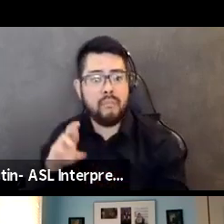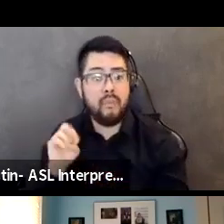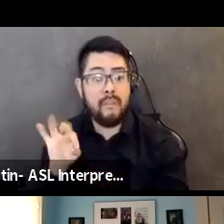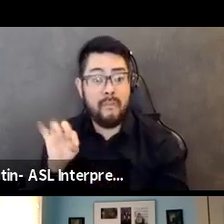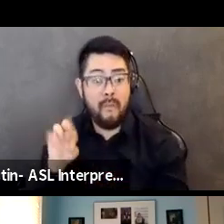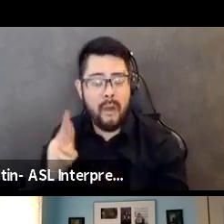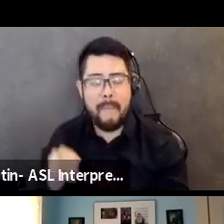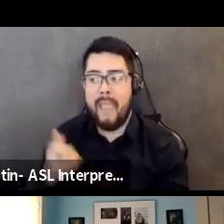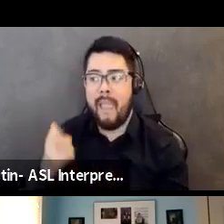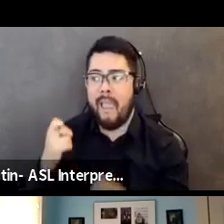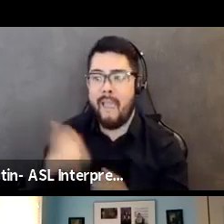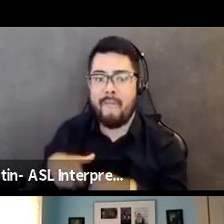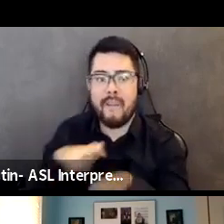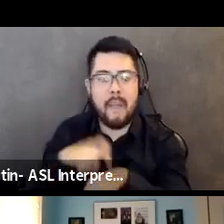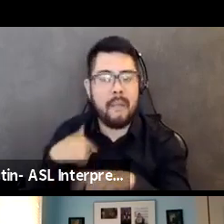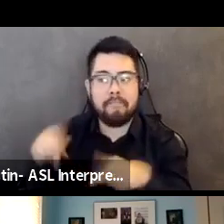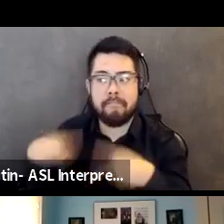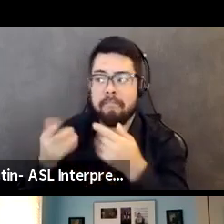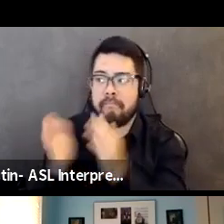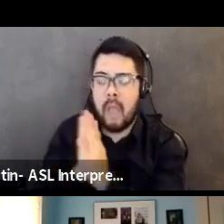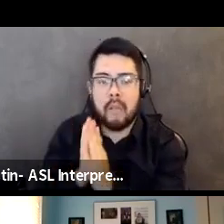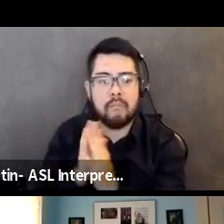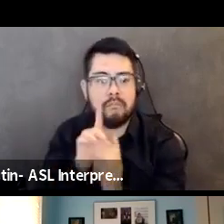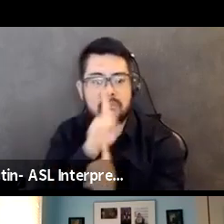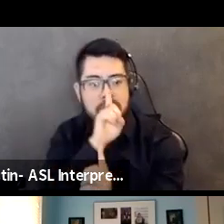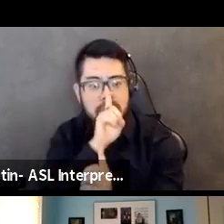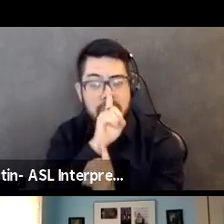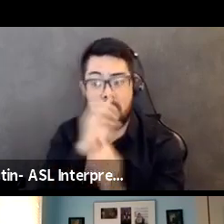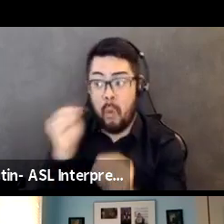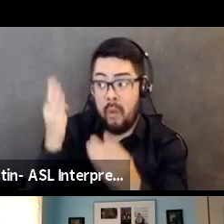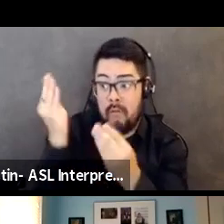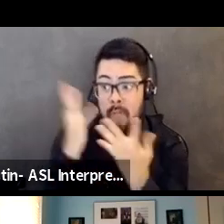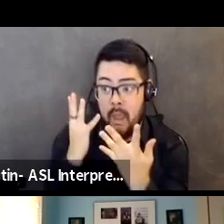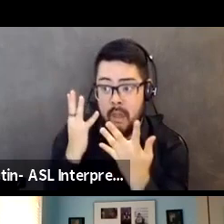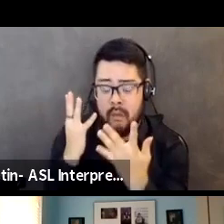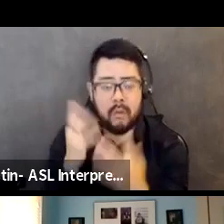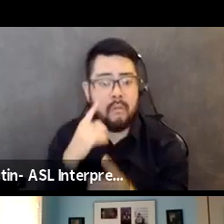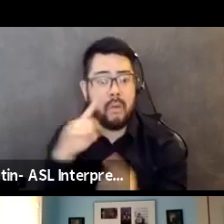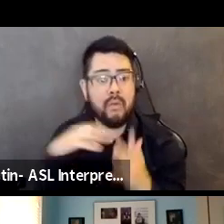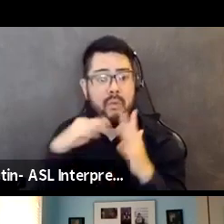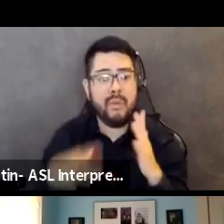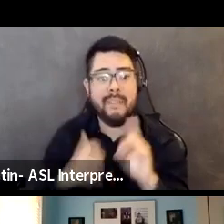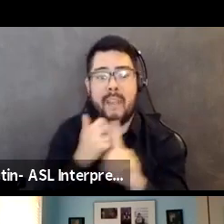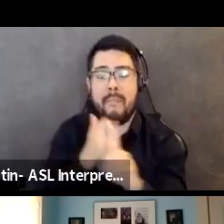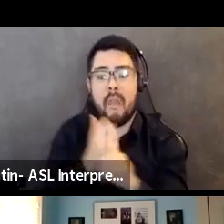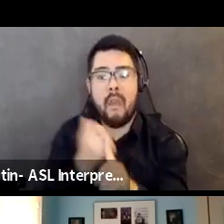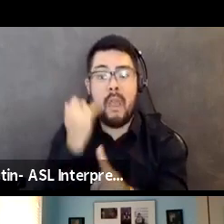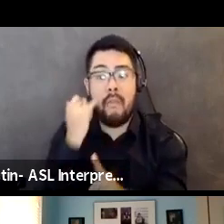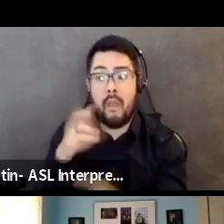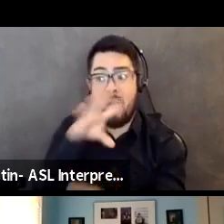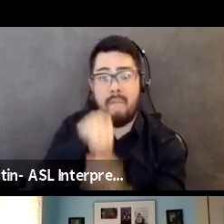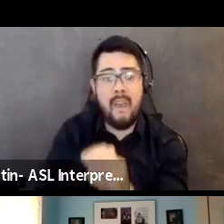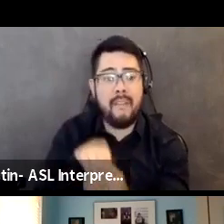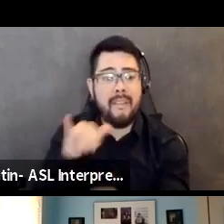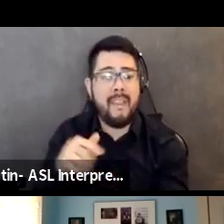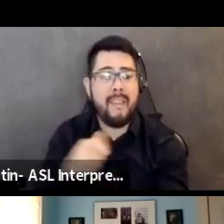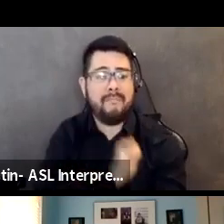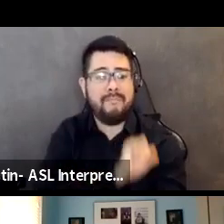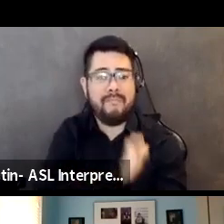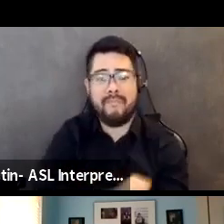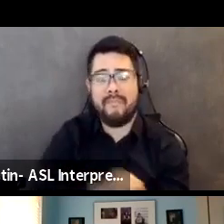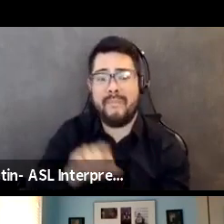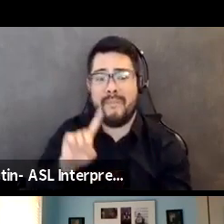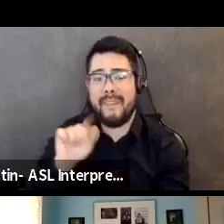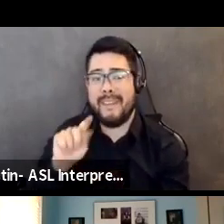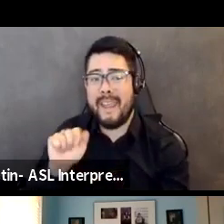i've asked any party we get no answers as to if any information of students is in that gang database as a result of the sro